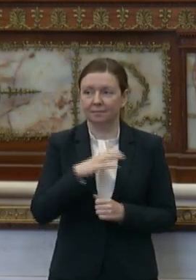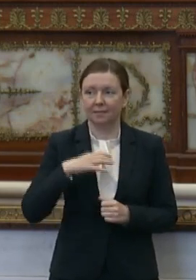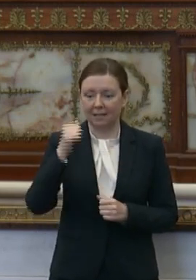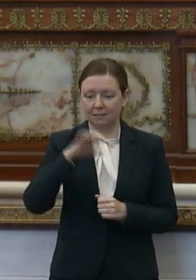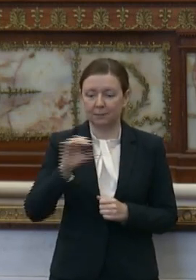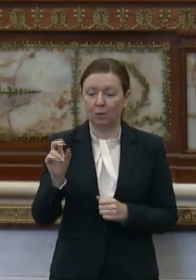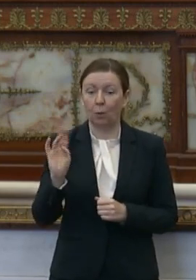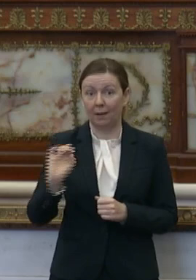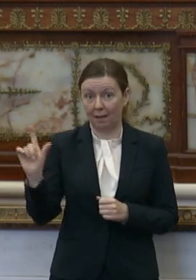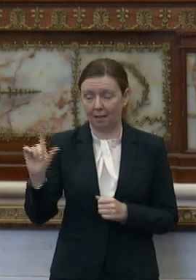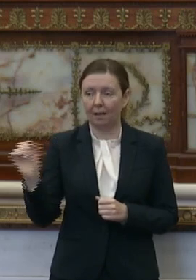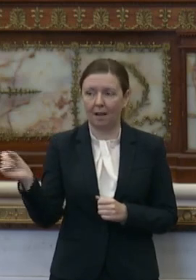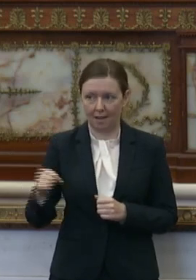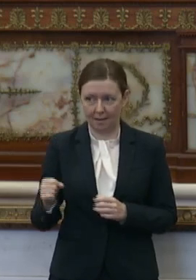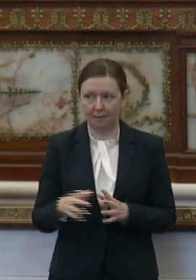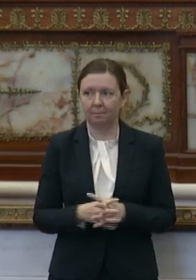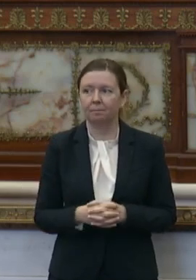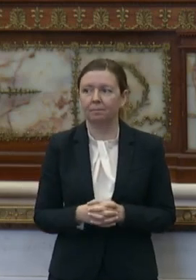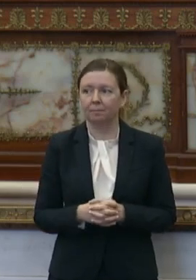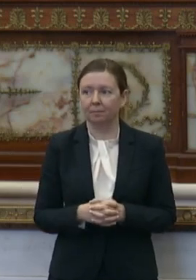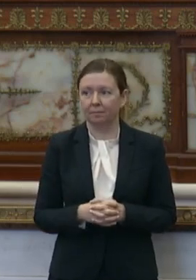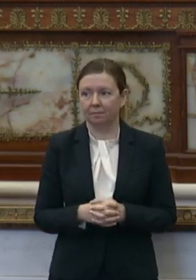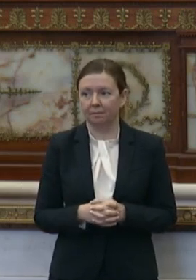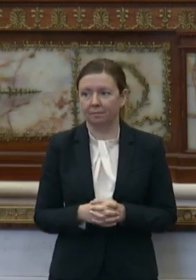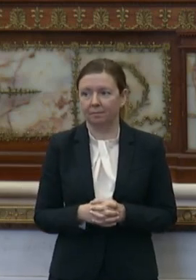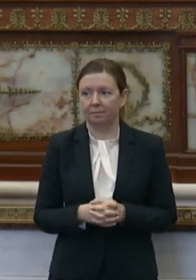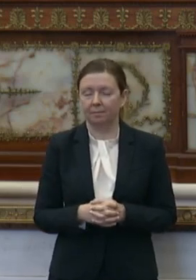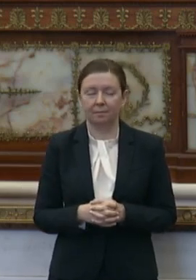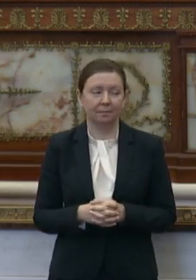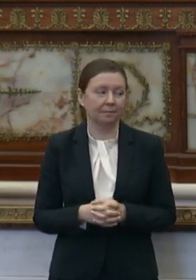Councilman O'Neill. Aye.